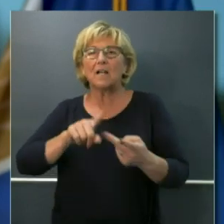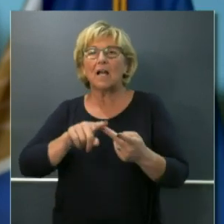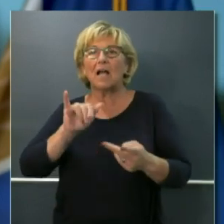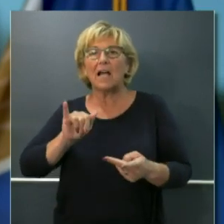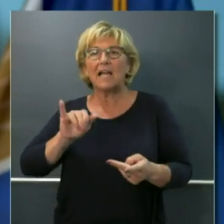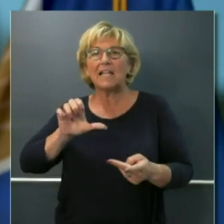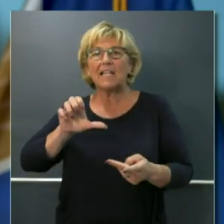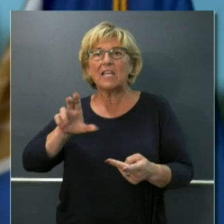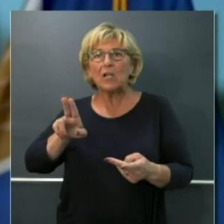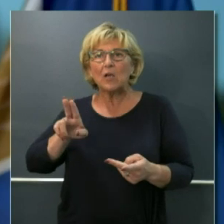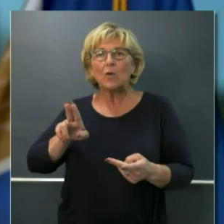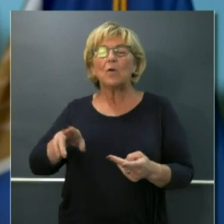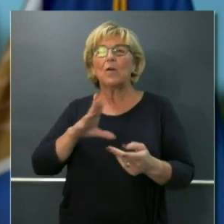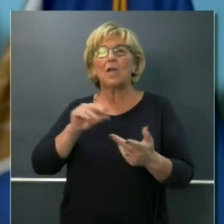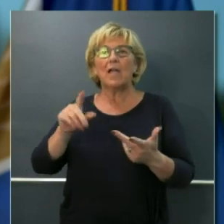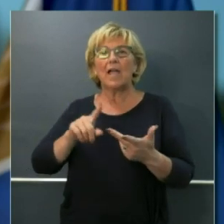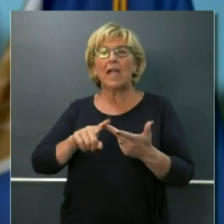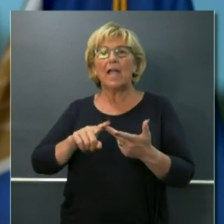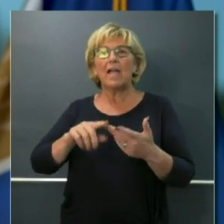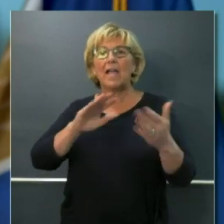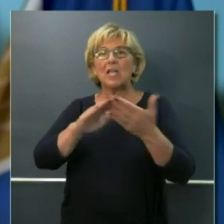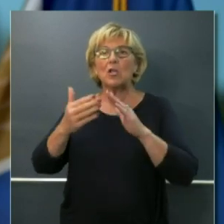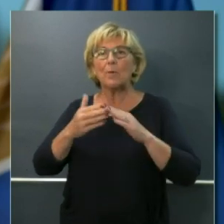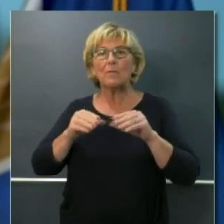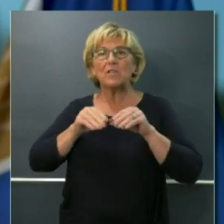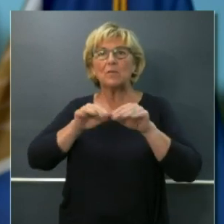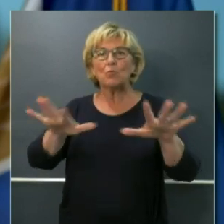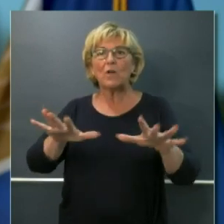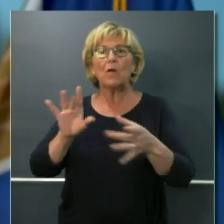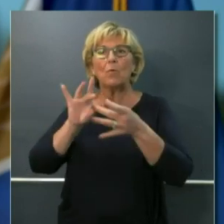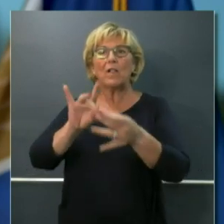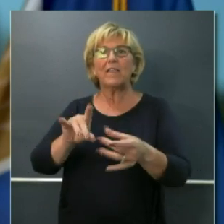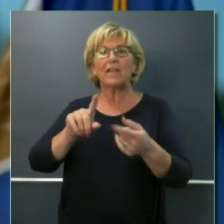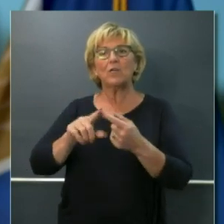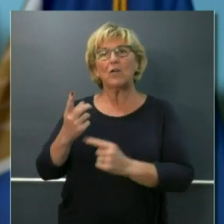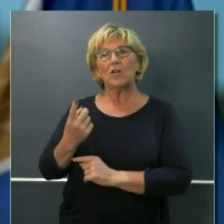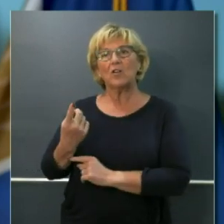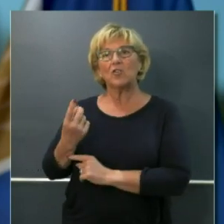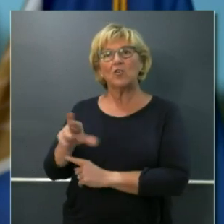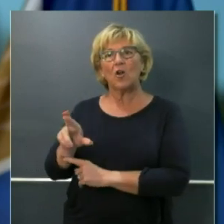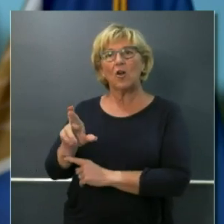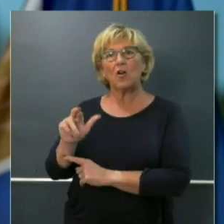ICUs and community spread. Dr. Angel will come up in a moment, and